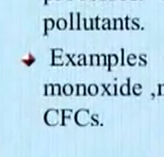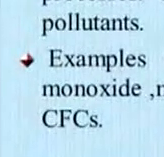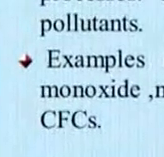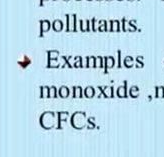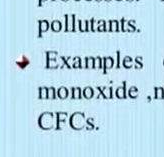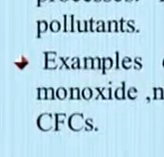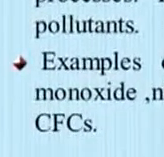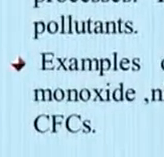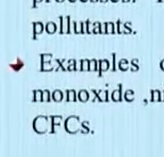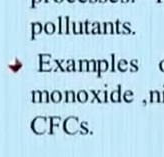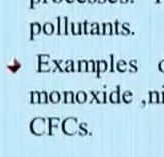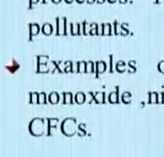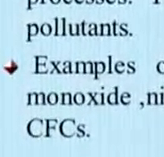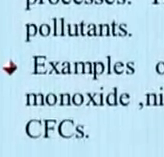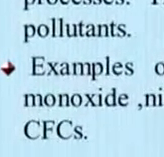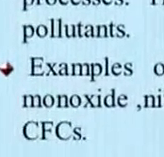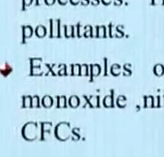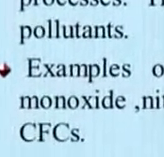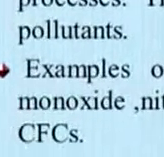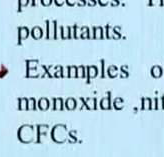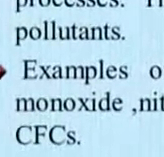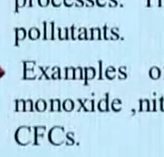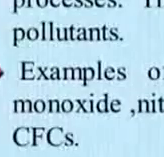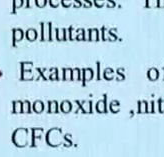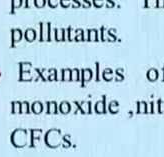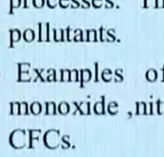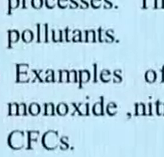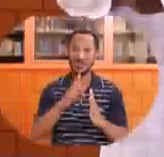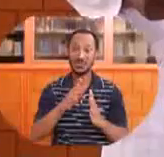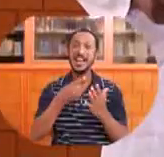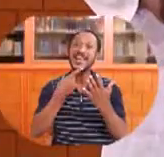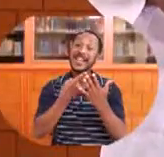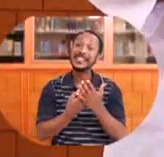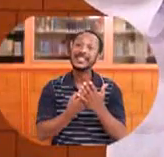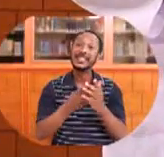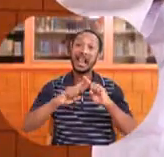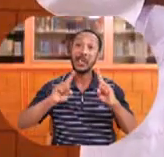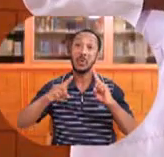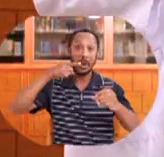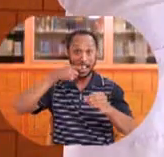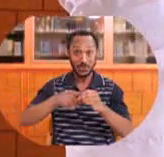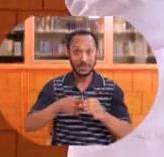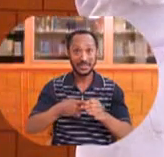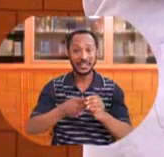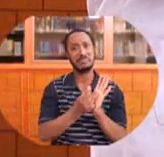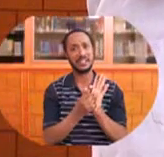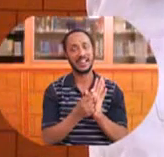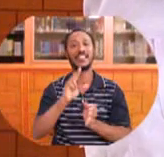different gases. These different gases are nitrogen,